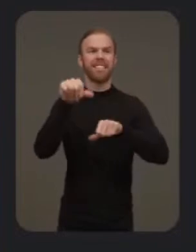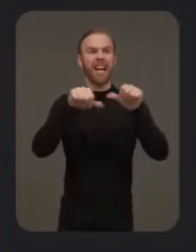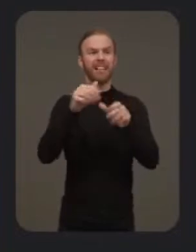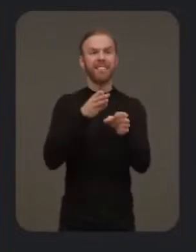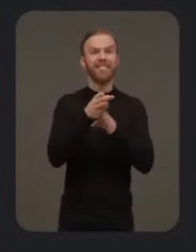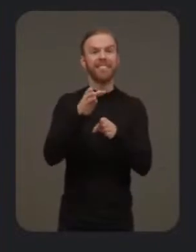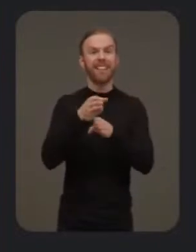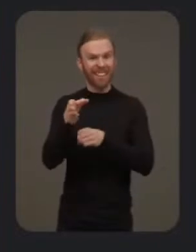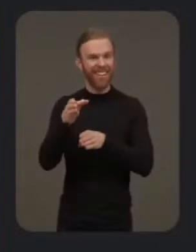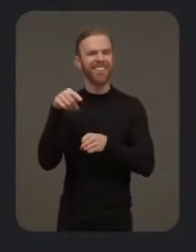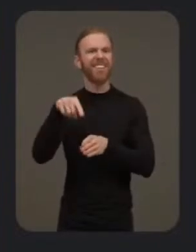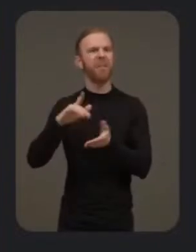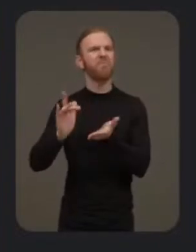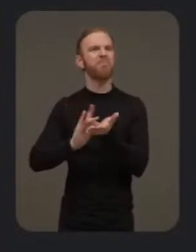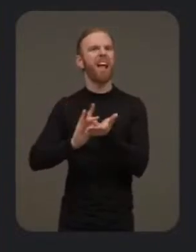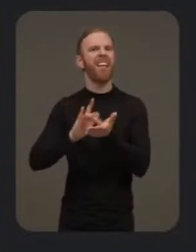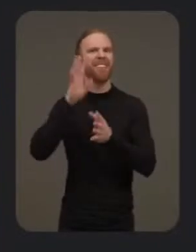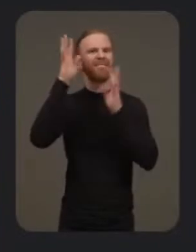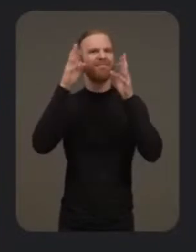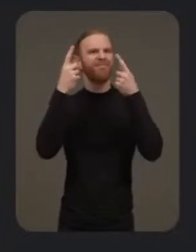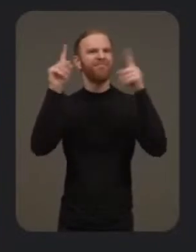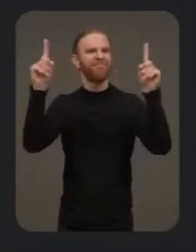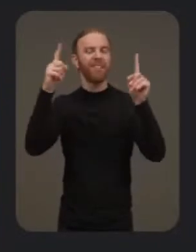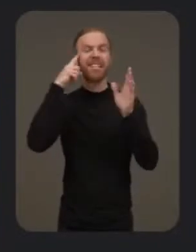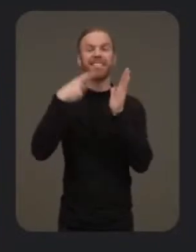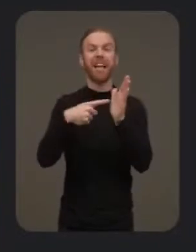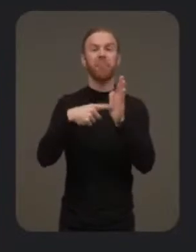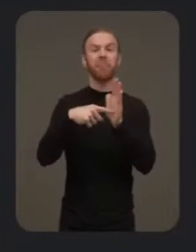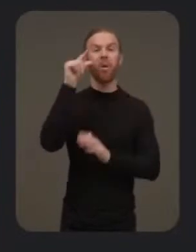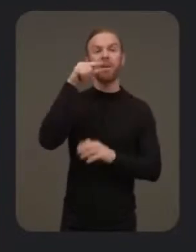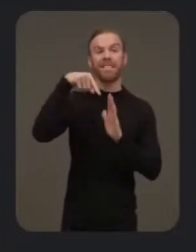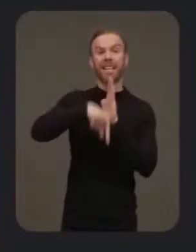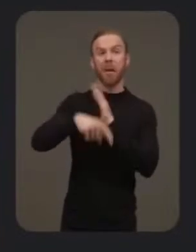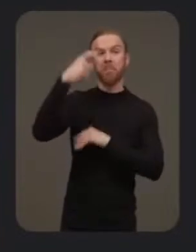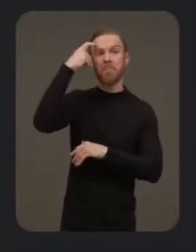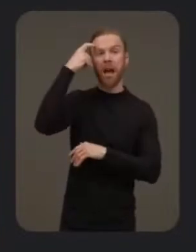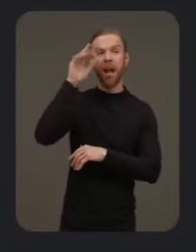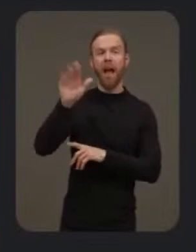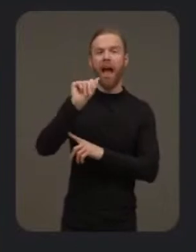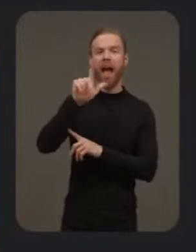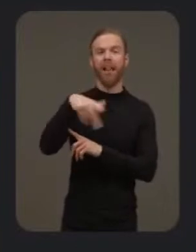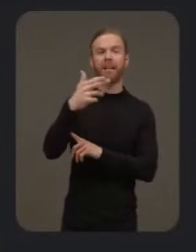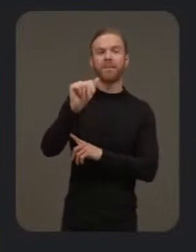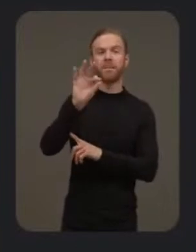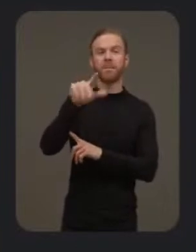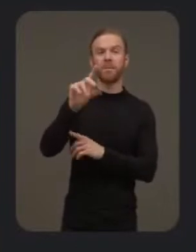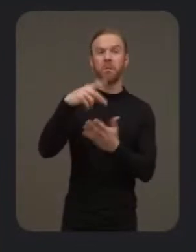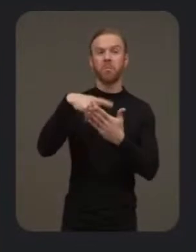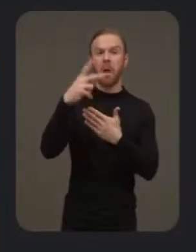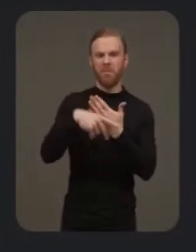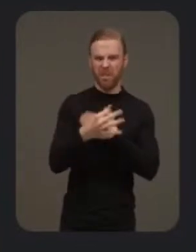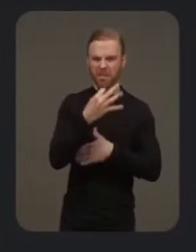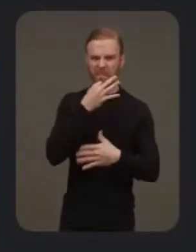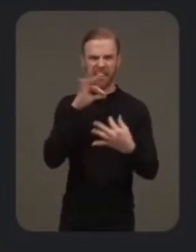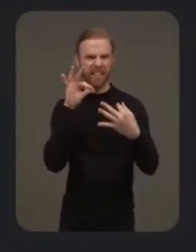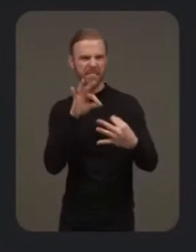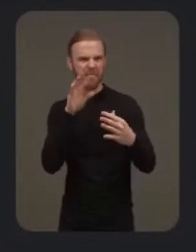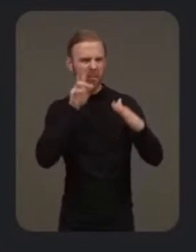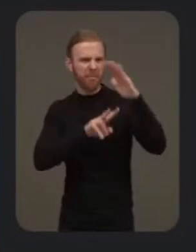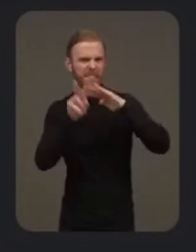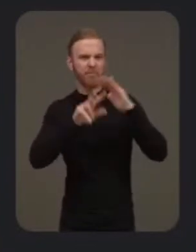breakthroughs. Take, for example, Google DeepMind's AlphaFold, which can accurately predict the 3D shapes